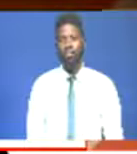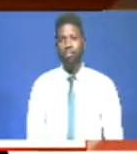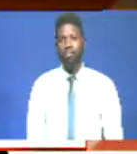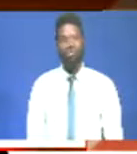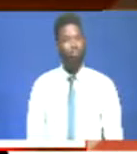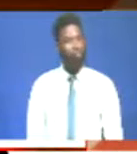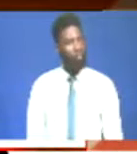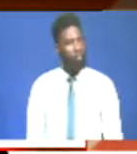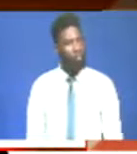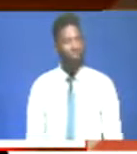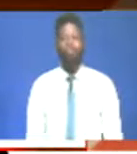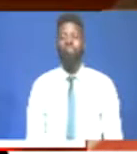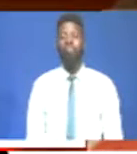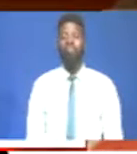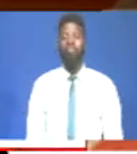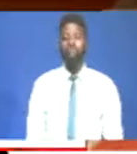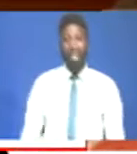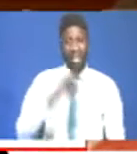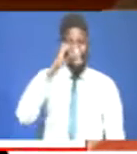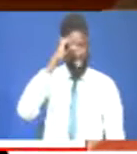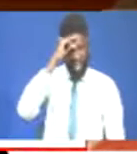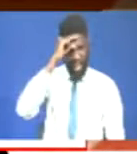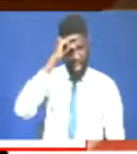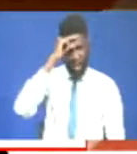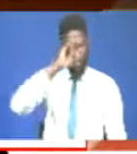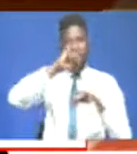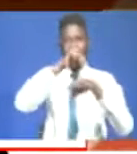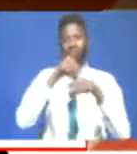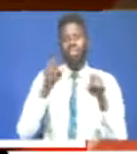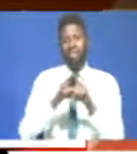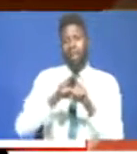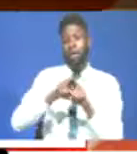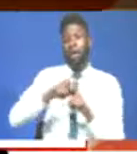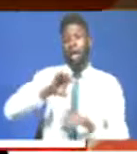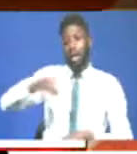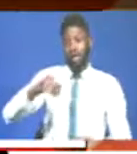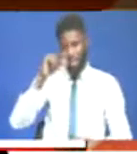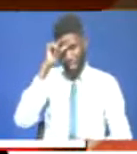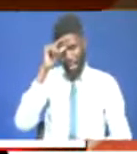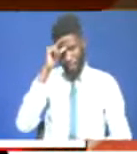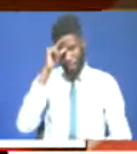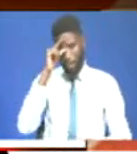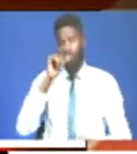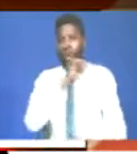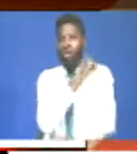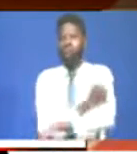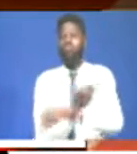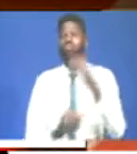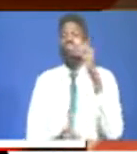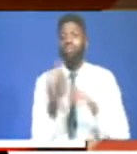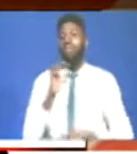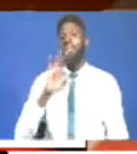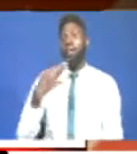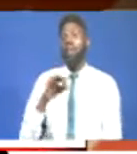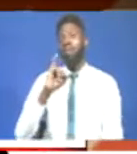And the Intergovernmental Authority on Development has inaugurated the third IGAD Regional Scientific Conference